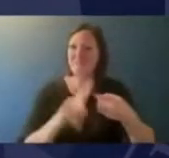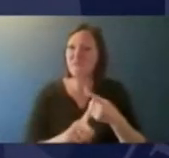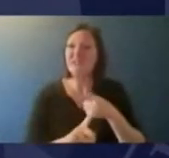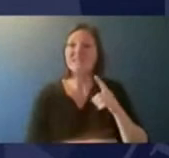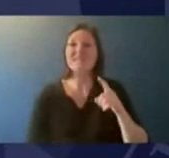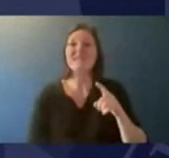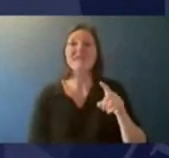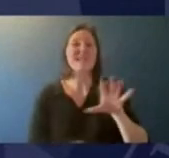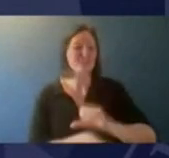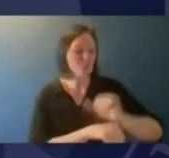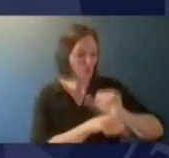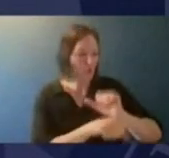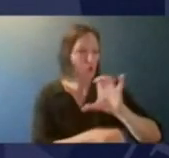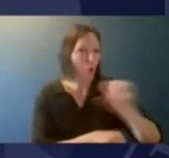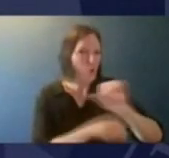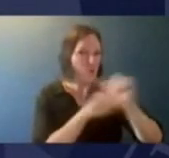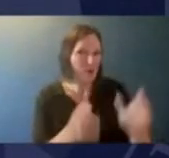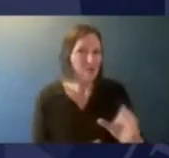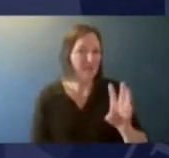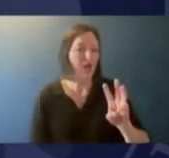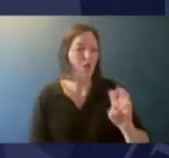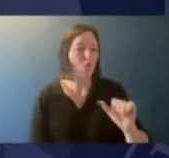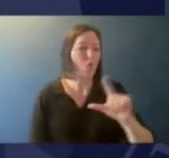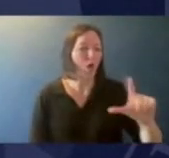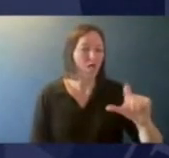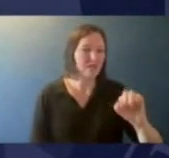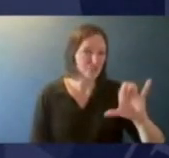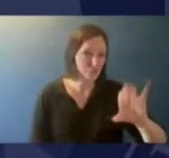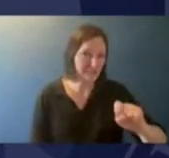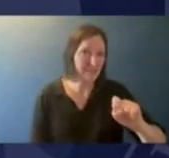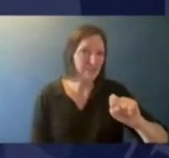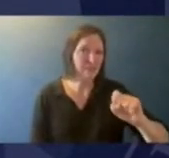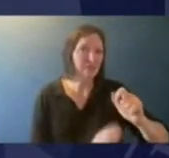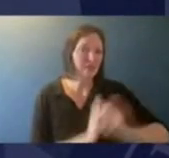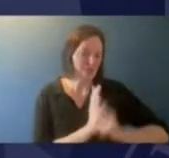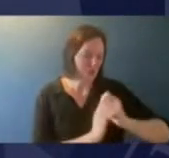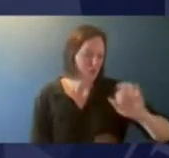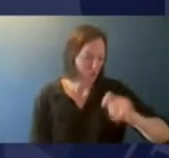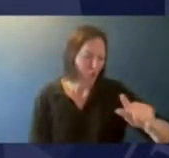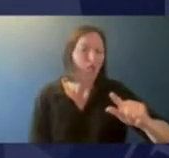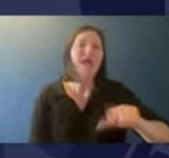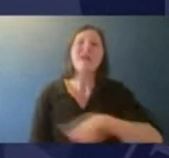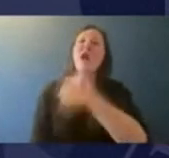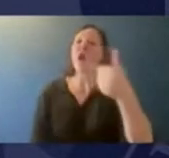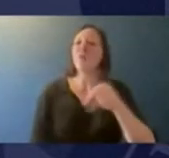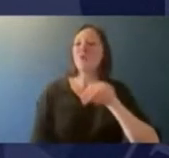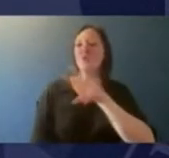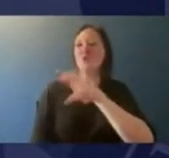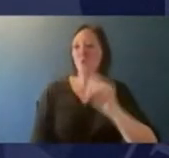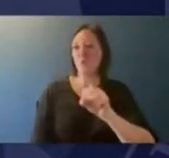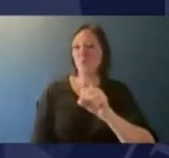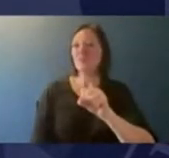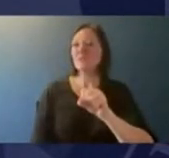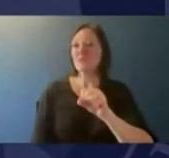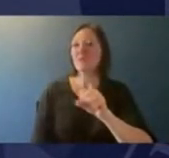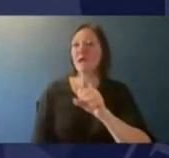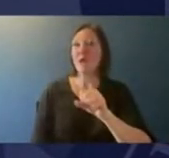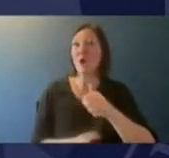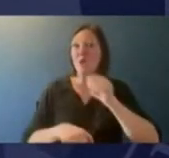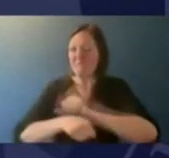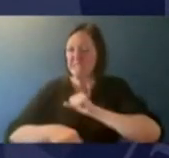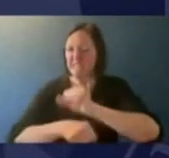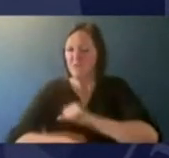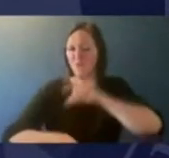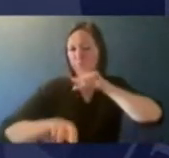Wall Street Journal and other news outlets that are bravely working to report the truth